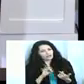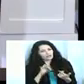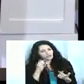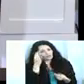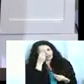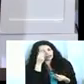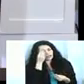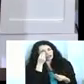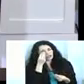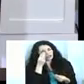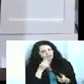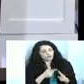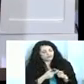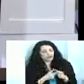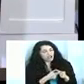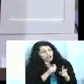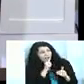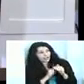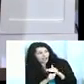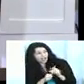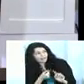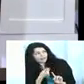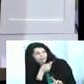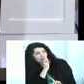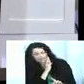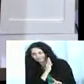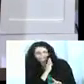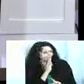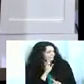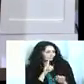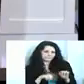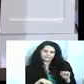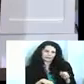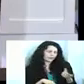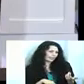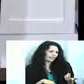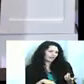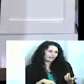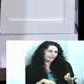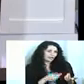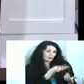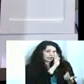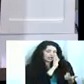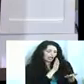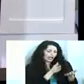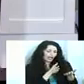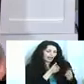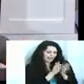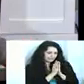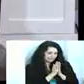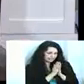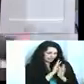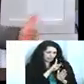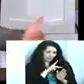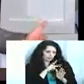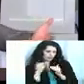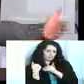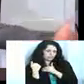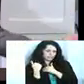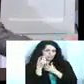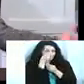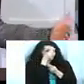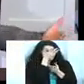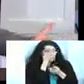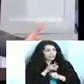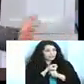we can run and hide from God, we can't. But God does ask us in our own personal responsibility to lay it out there so that at